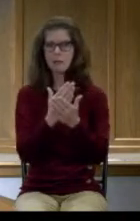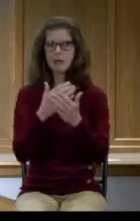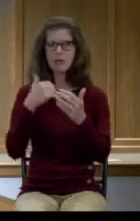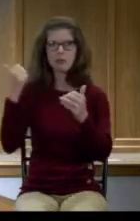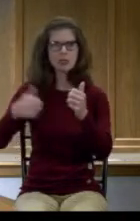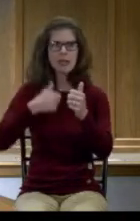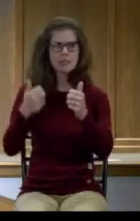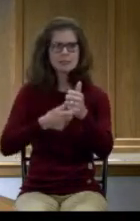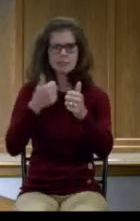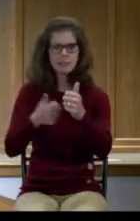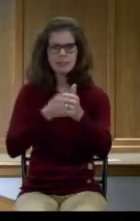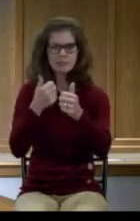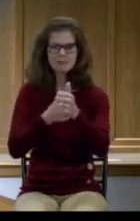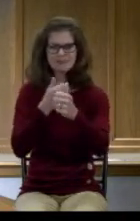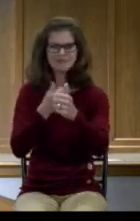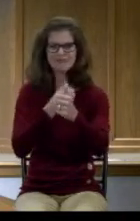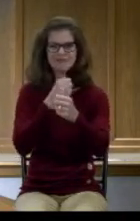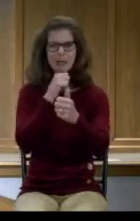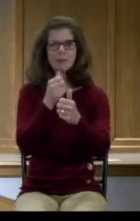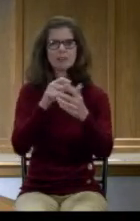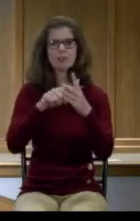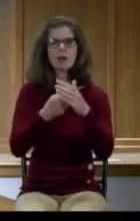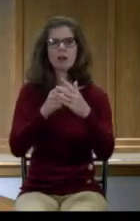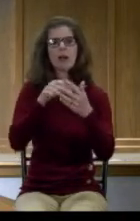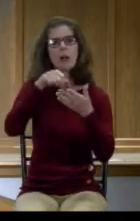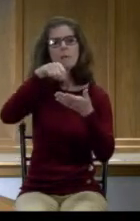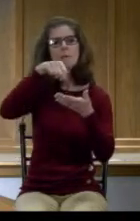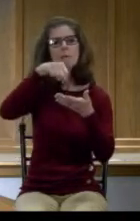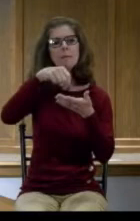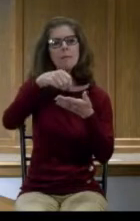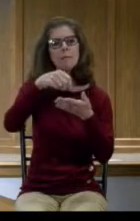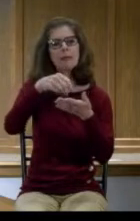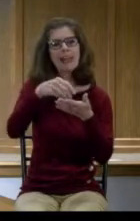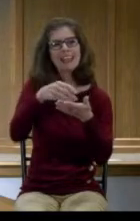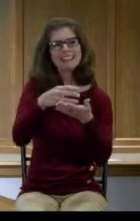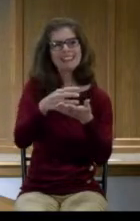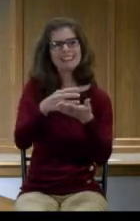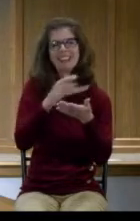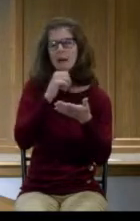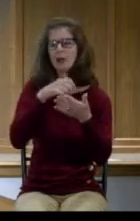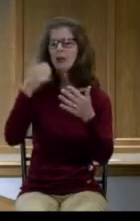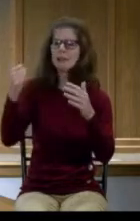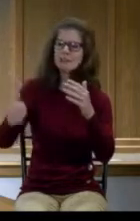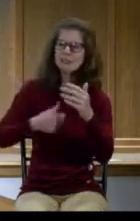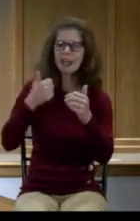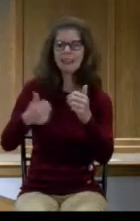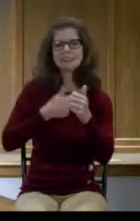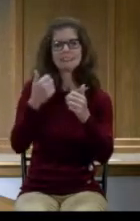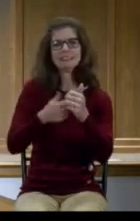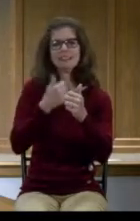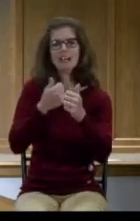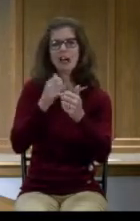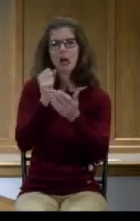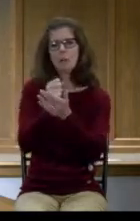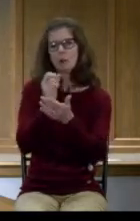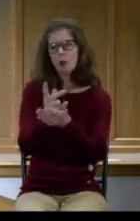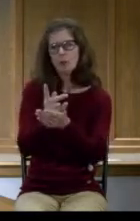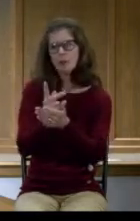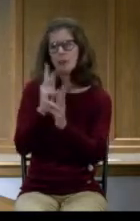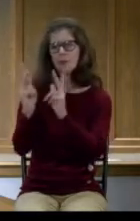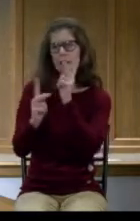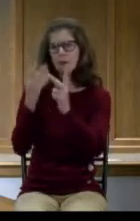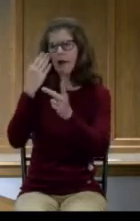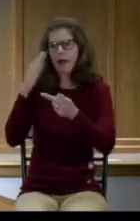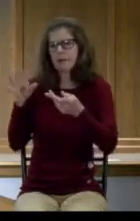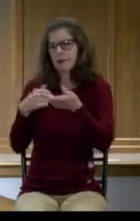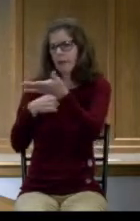this year I'm not going to chase. I'm not going to chase the likes. I'm not going to chase the followers. I'm not going to chase the approval from people that I don't even know. They don't know